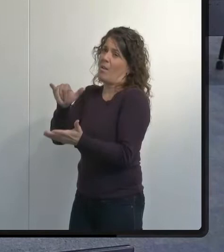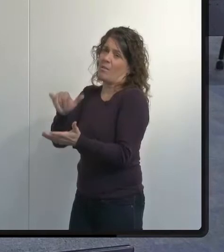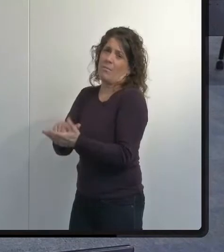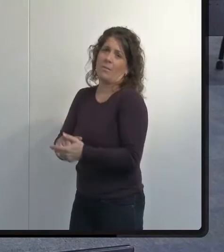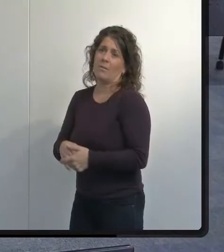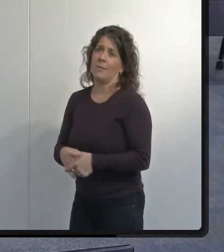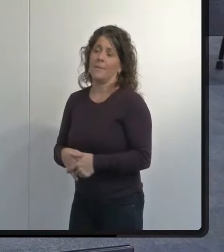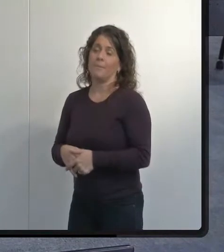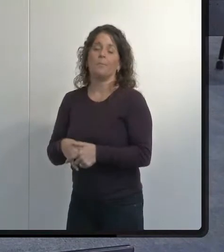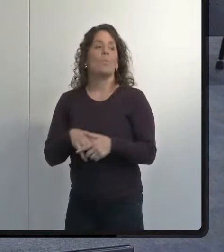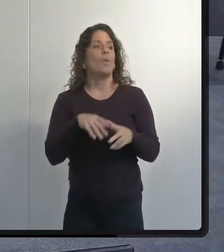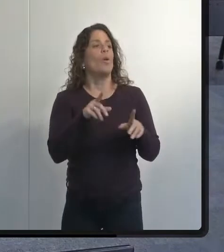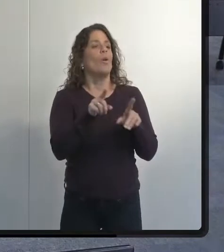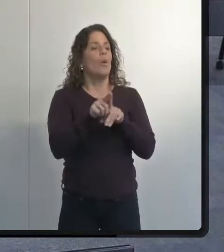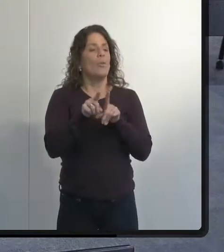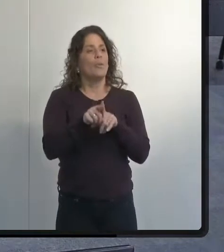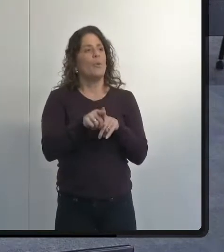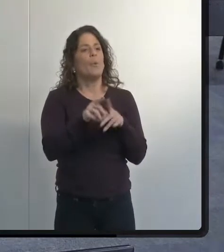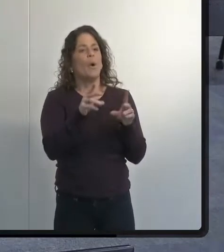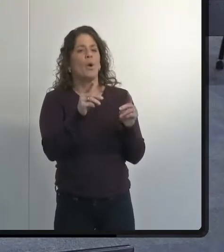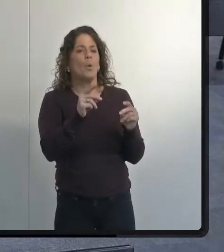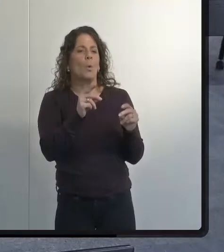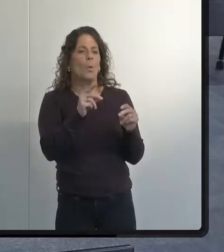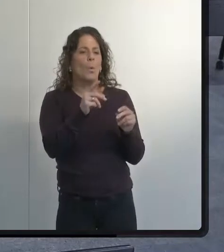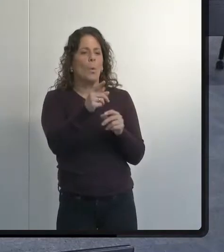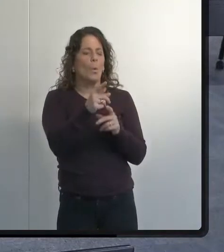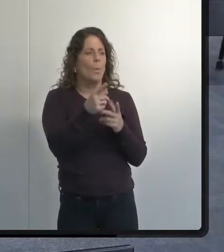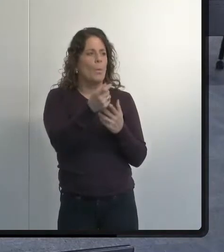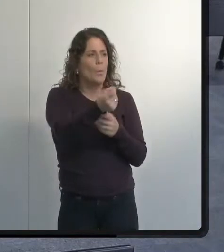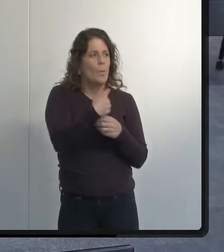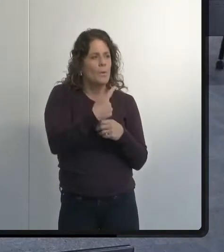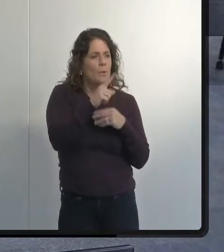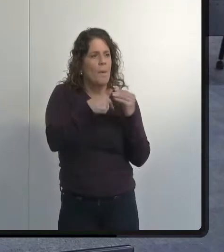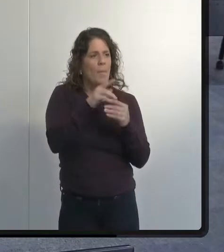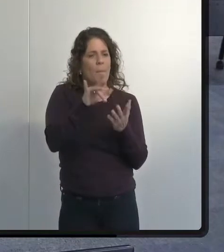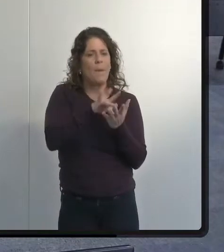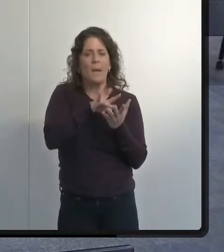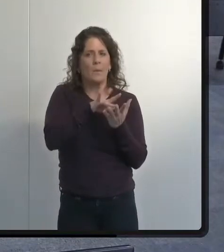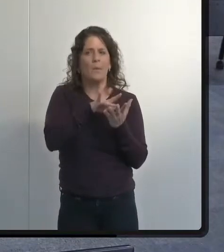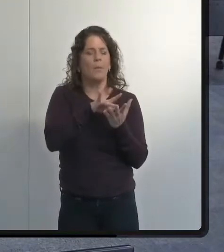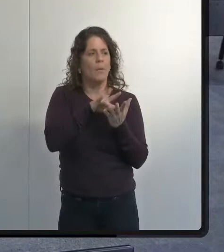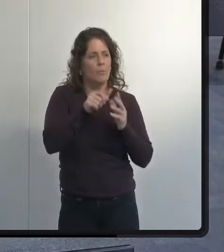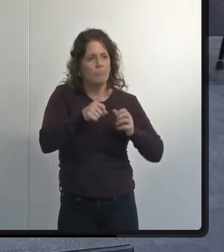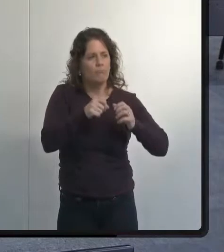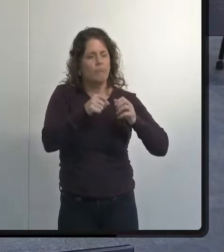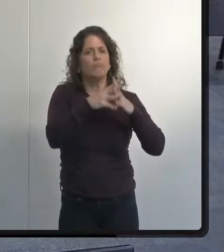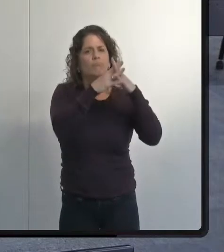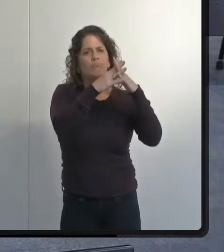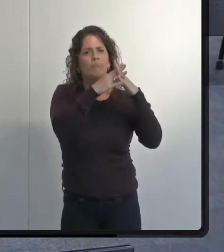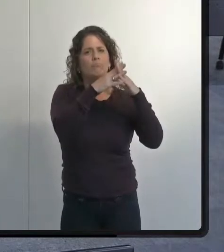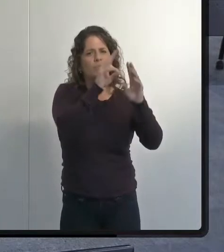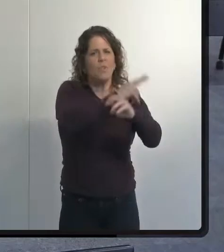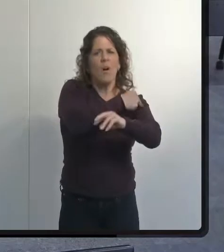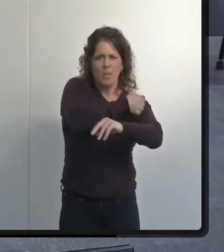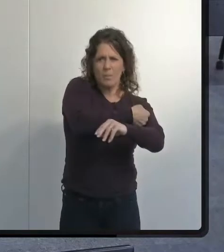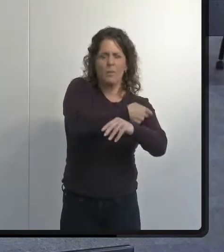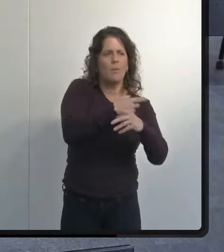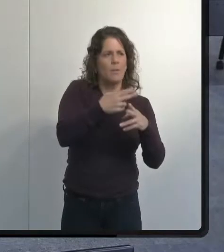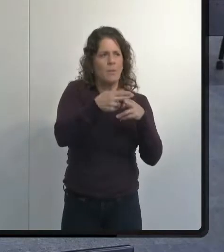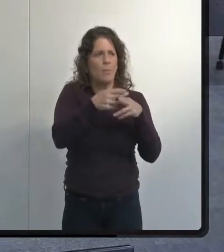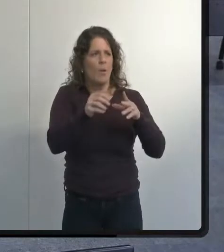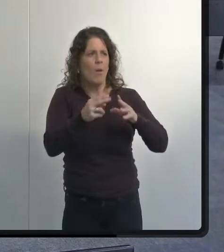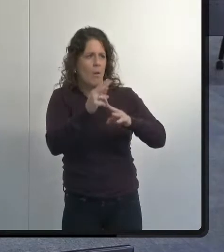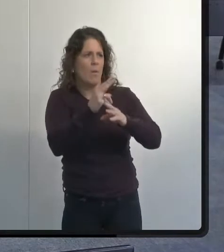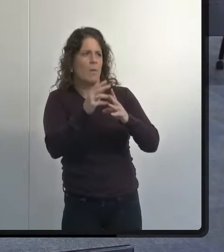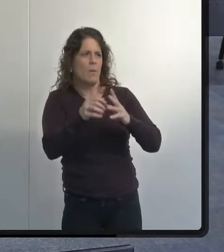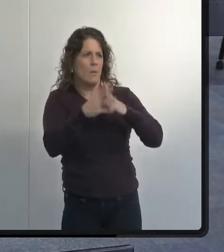quick follow-up on the medical facility that's seeing significant progress there, you're saying. Could you just elaborate the immediate future